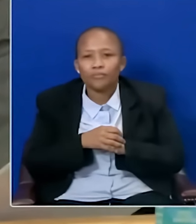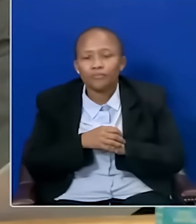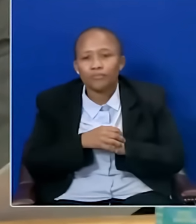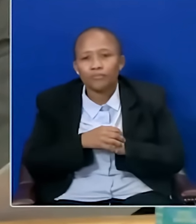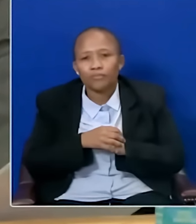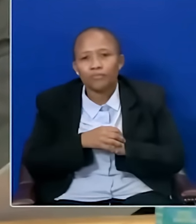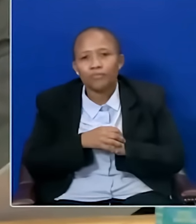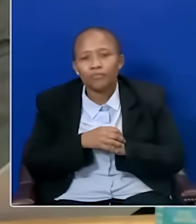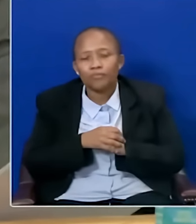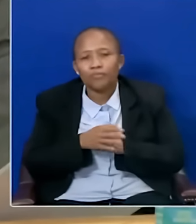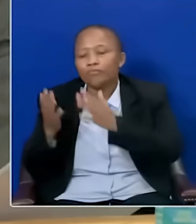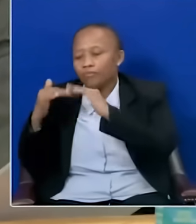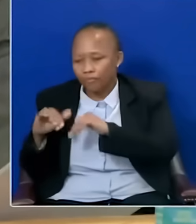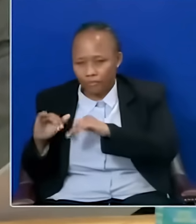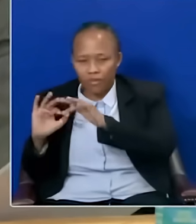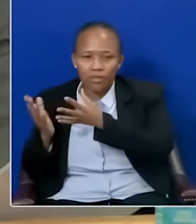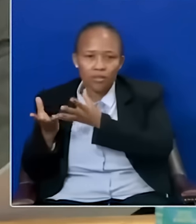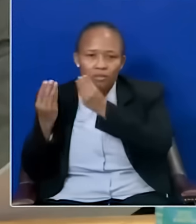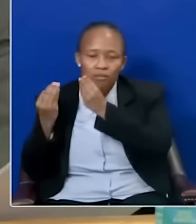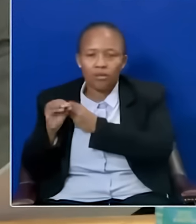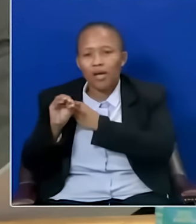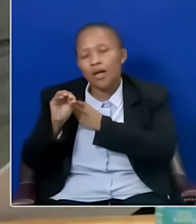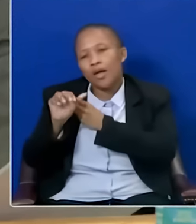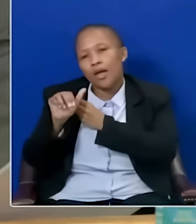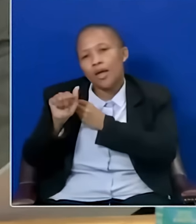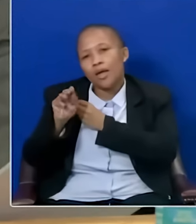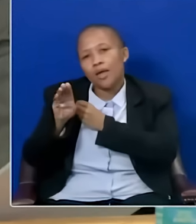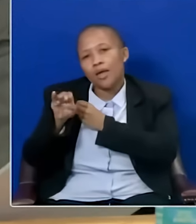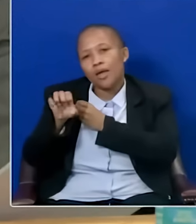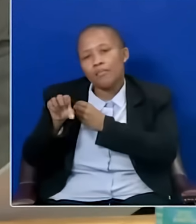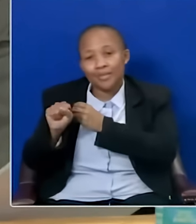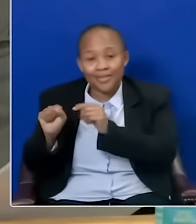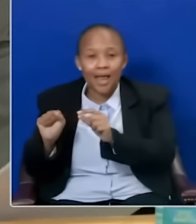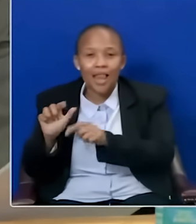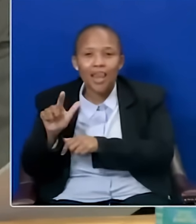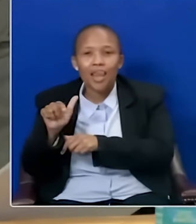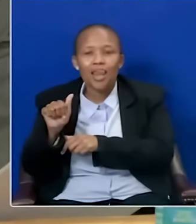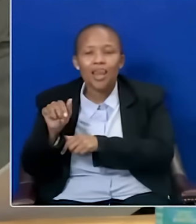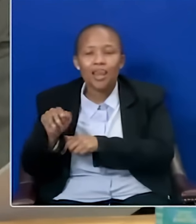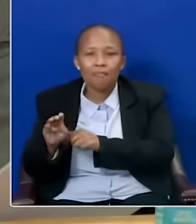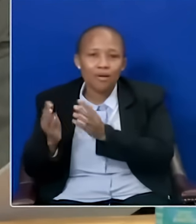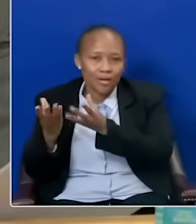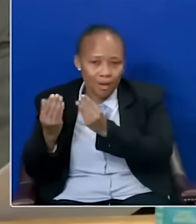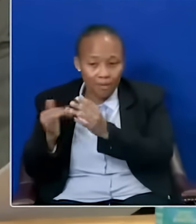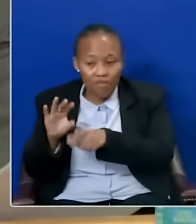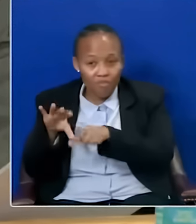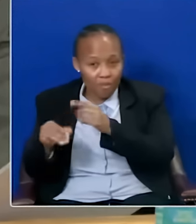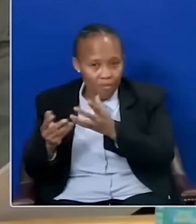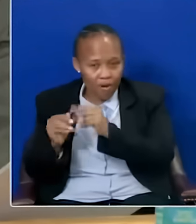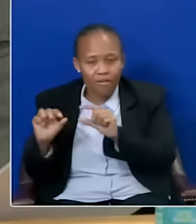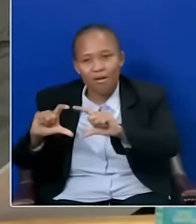acquisition of the ABIS lab number? And that you address in paragraph 41.